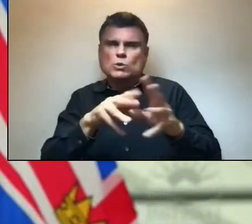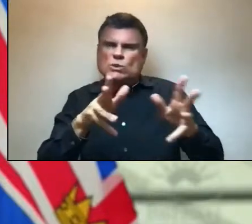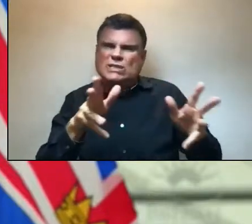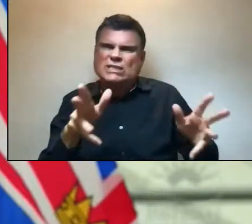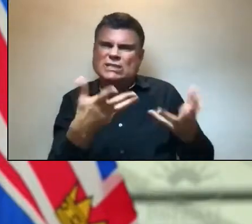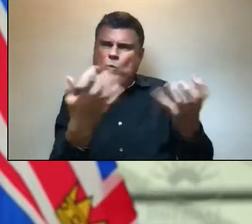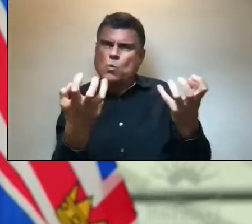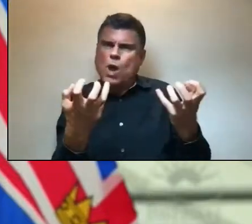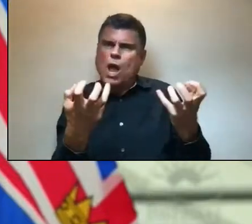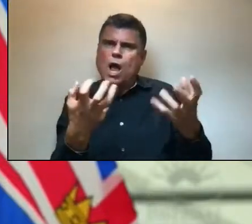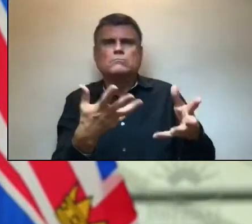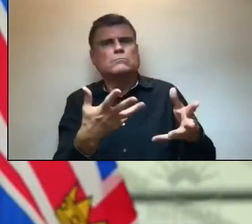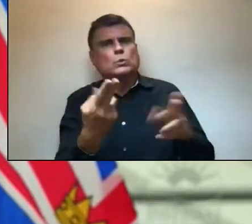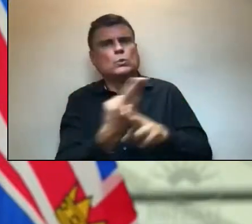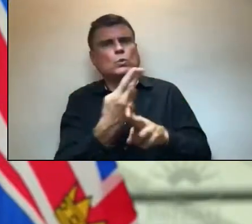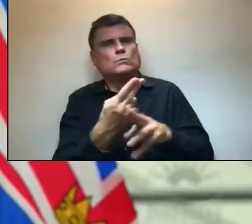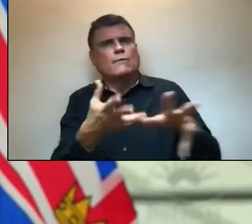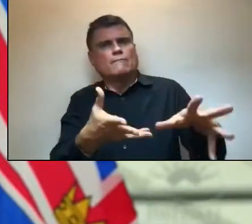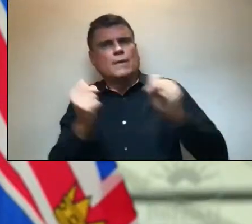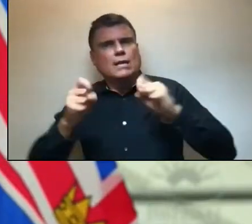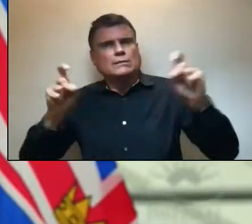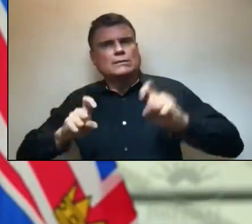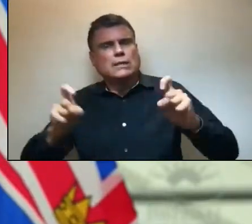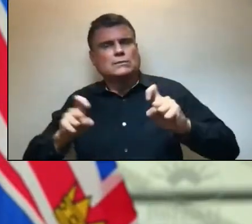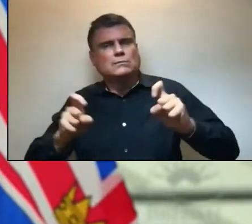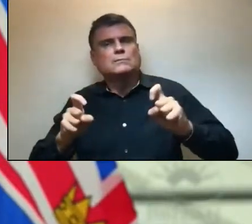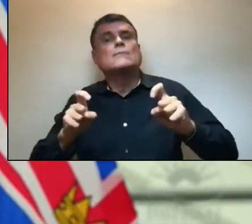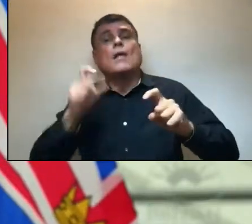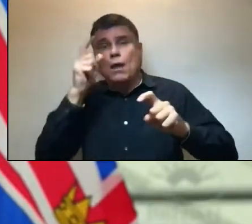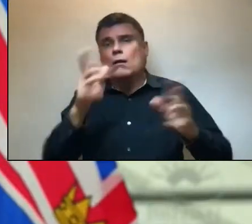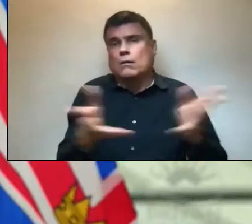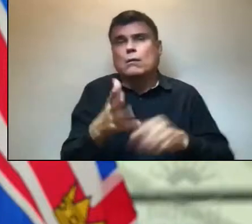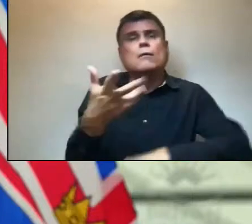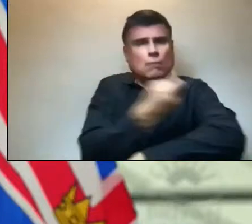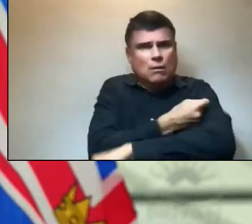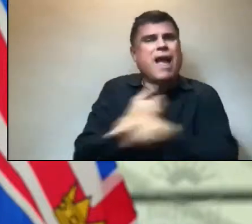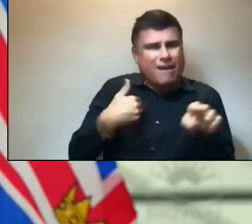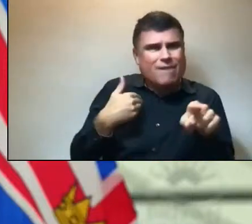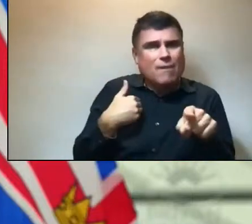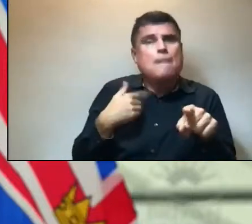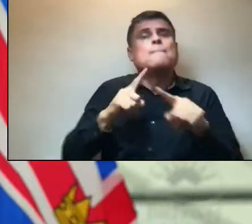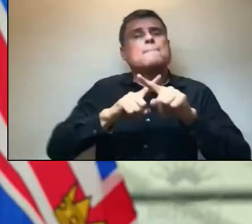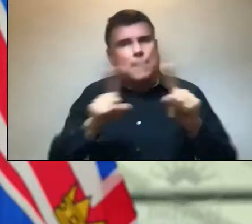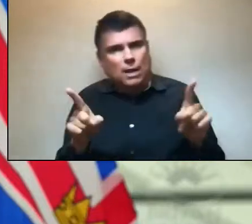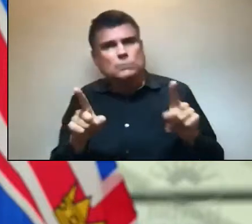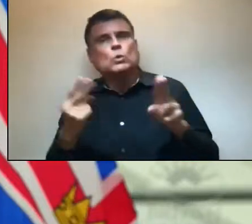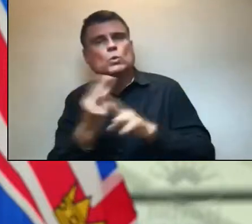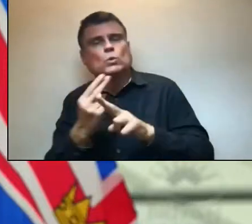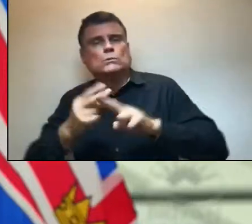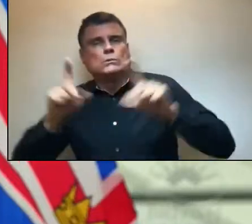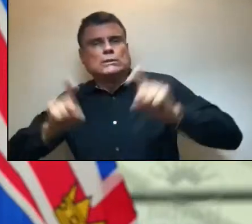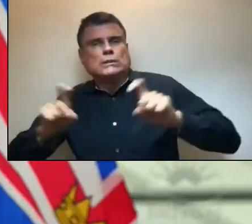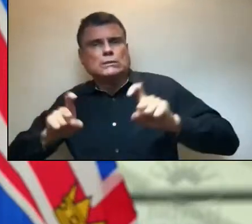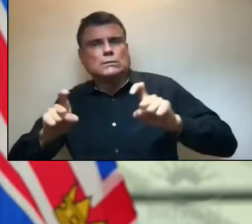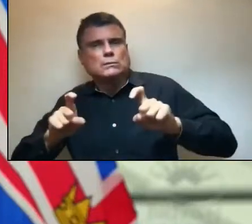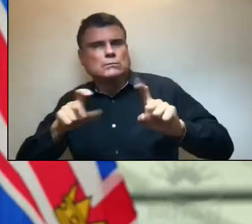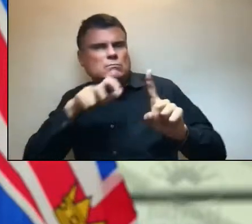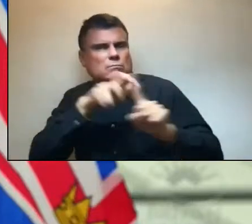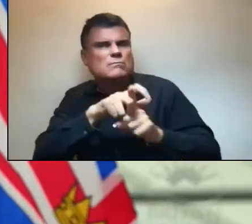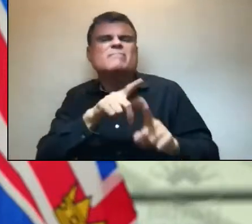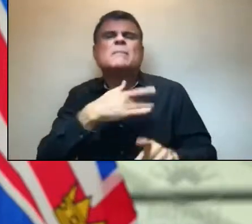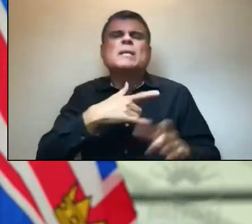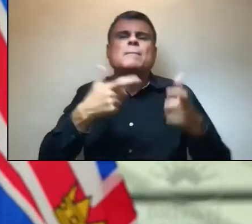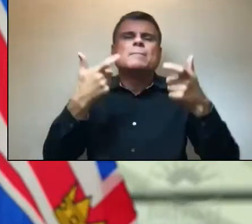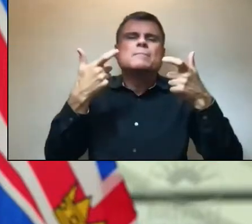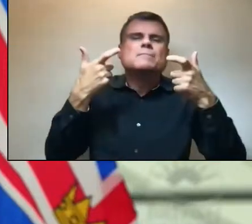important adjunct to vaccination and other measures, is in some of the large industrial camps. We've been focusing on where, especially